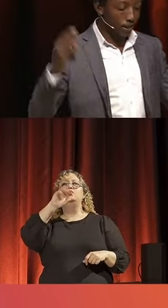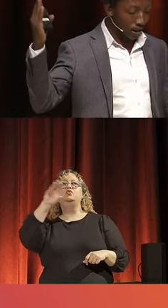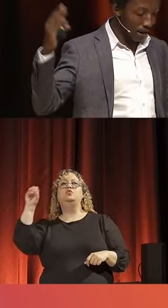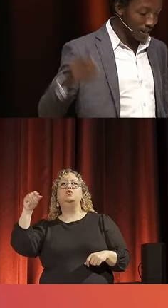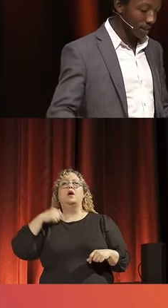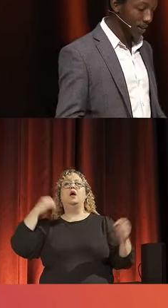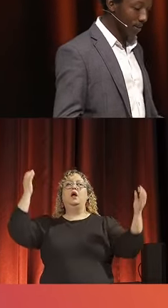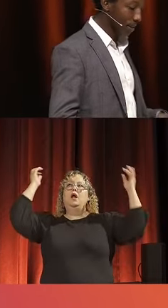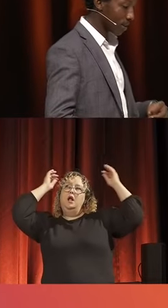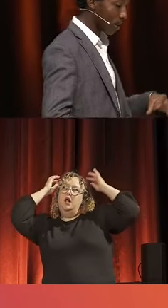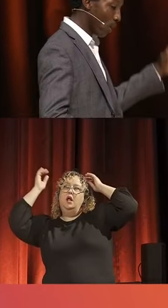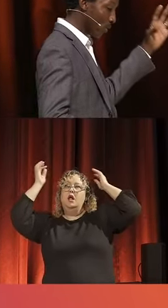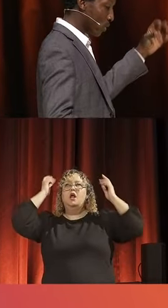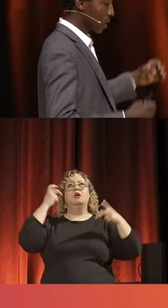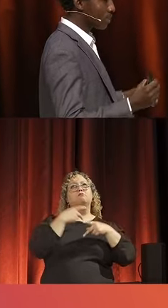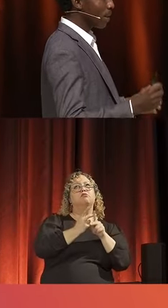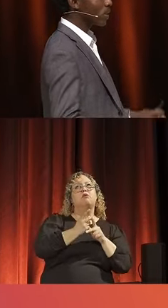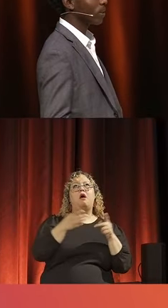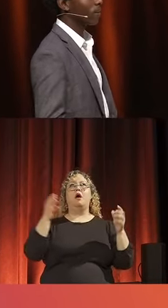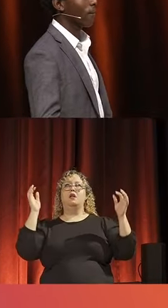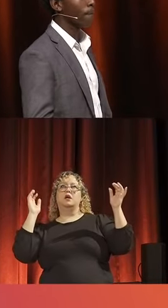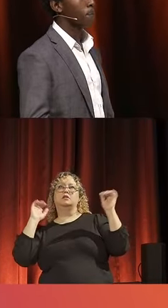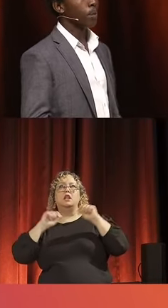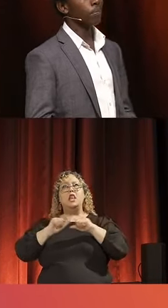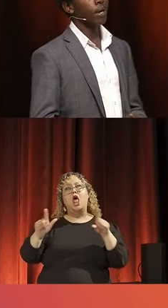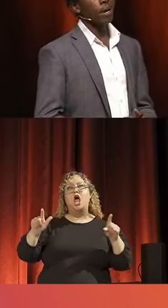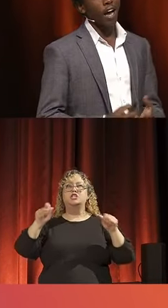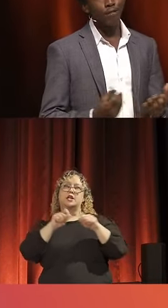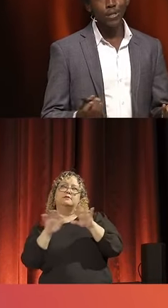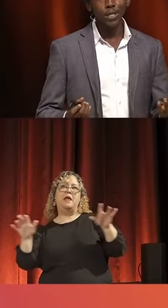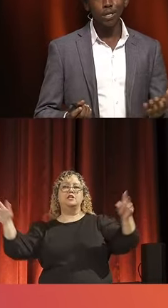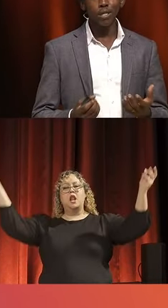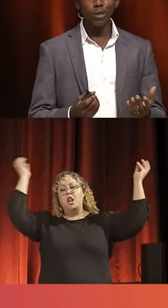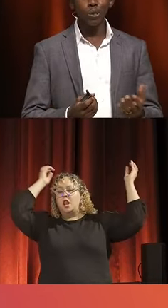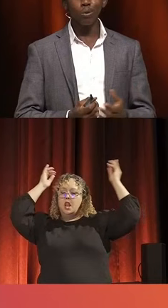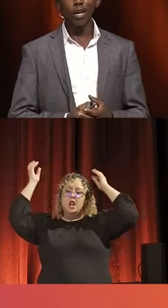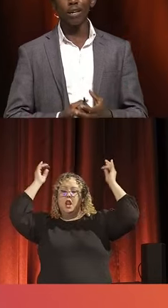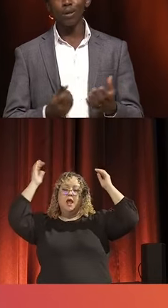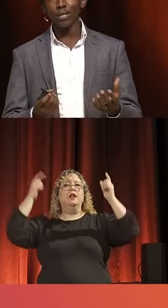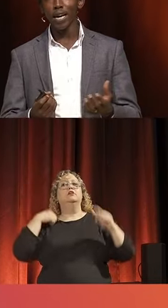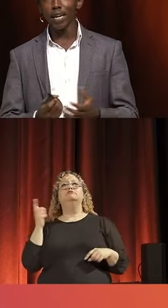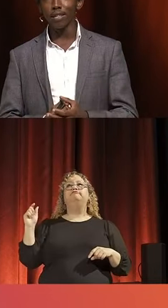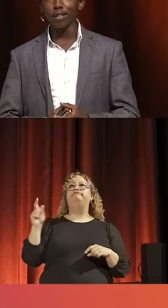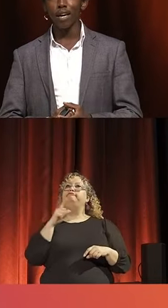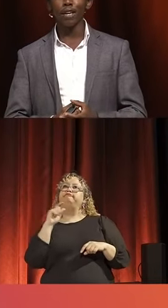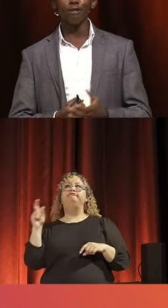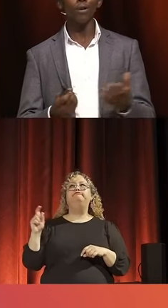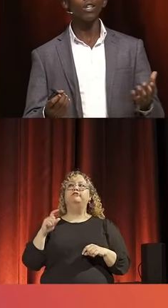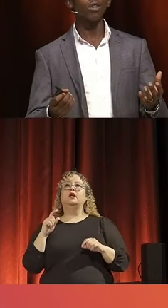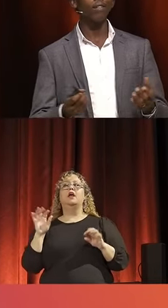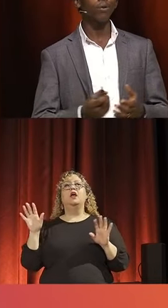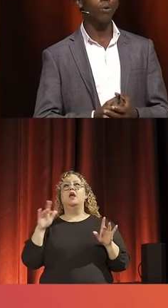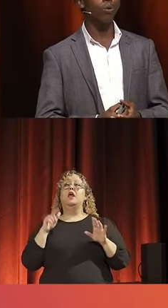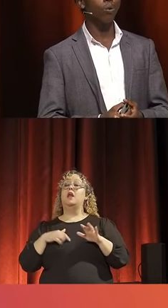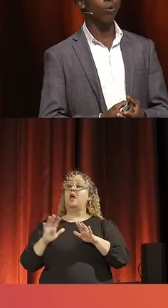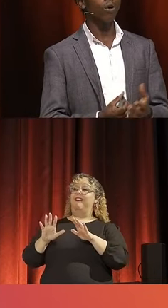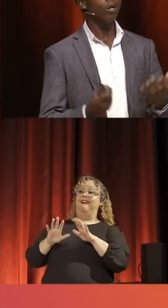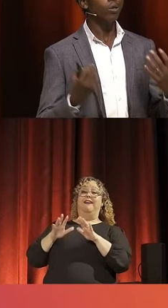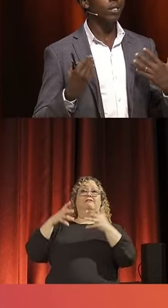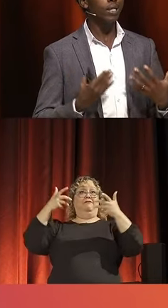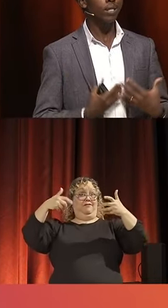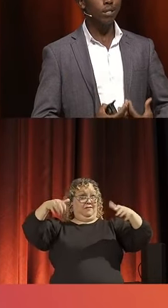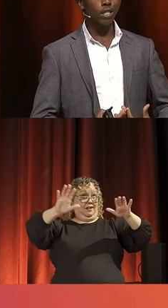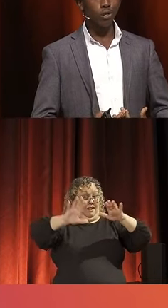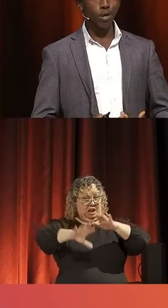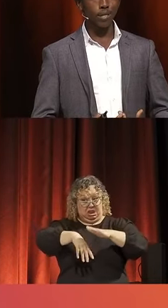product, telematics, and launch expansion. I visited a zoo, and outside, I found a driver who